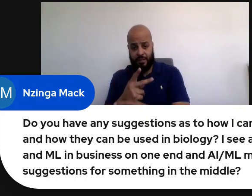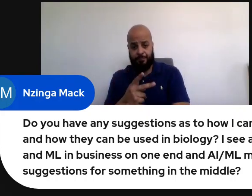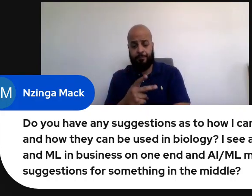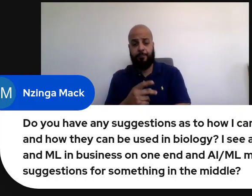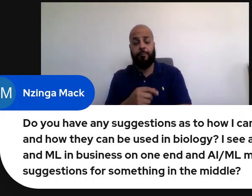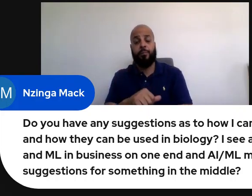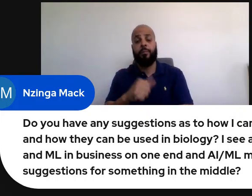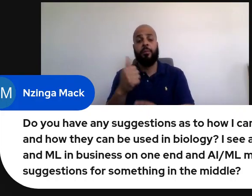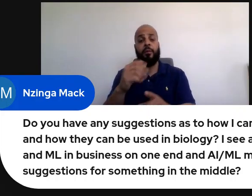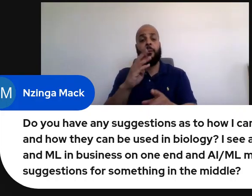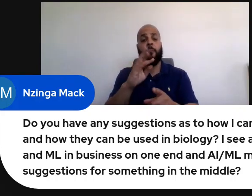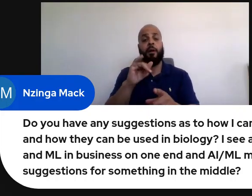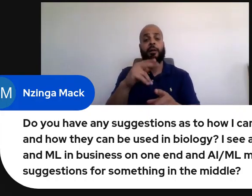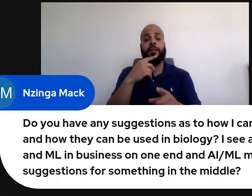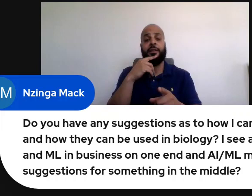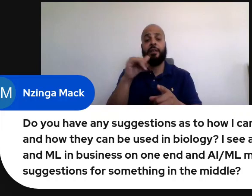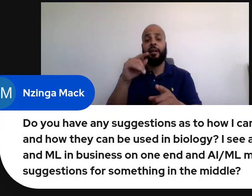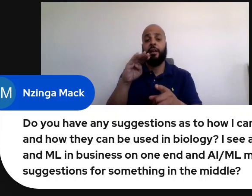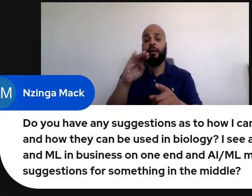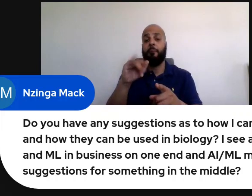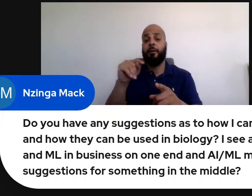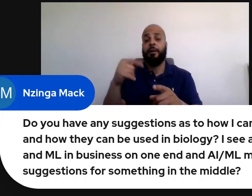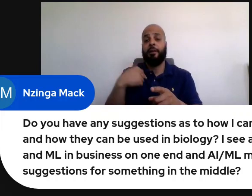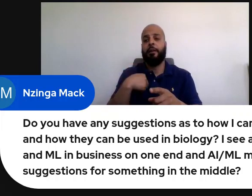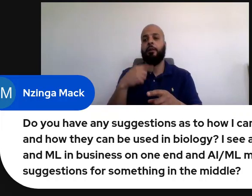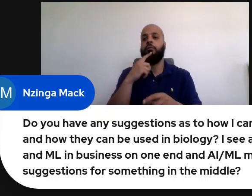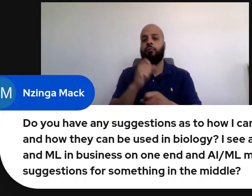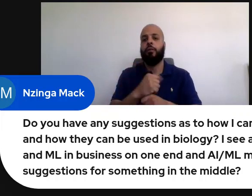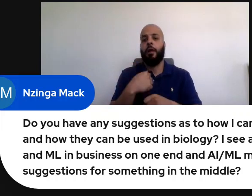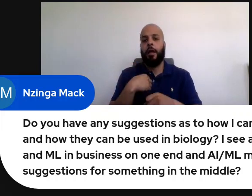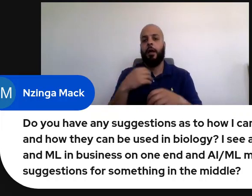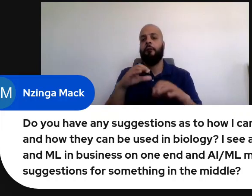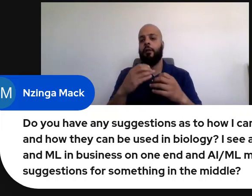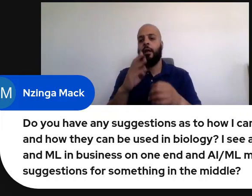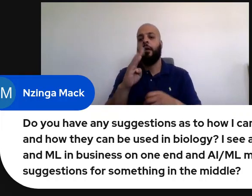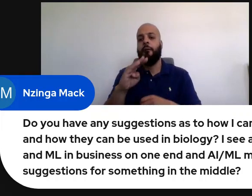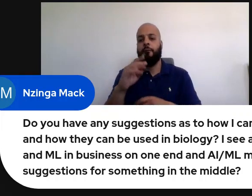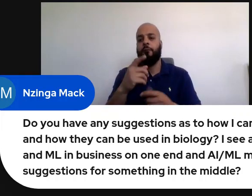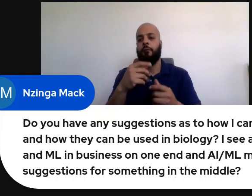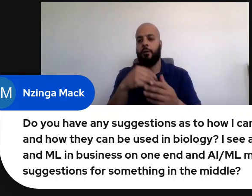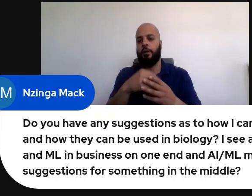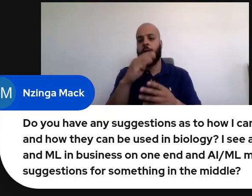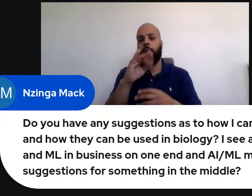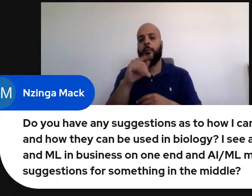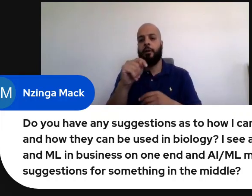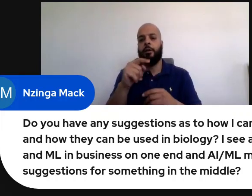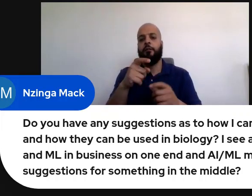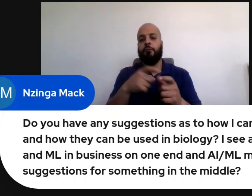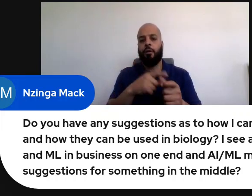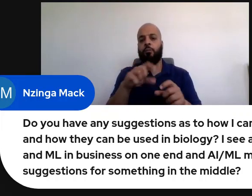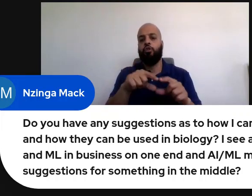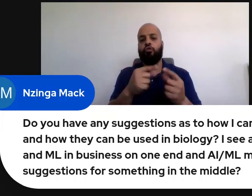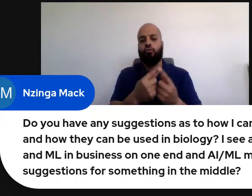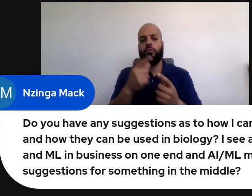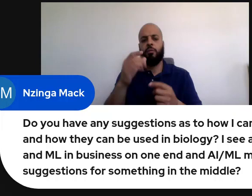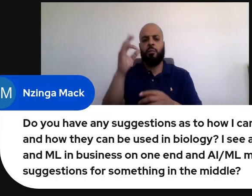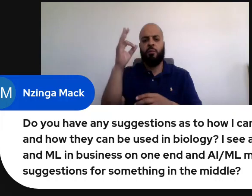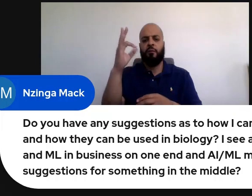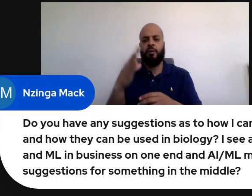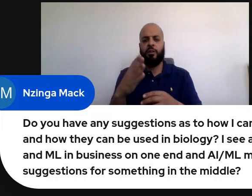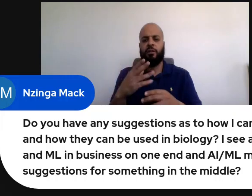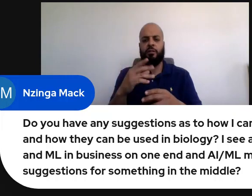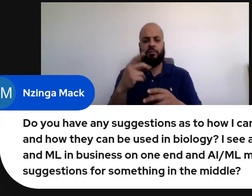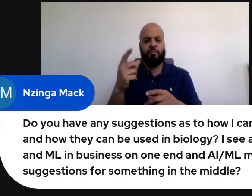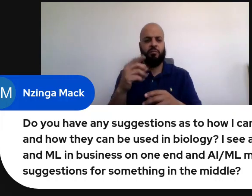saying, MIT, there is actually a course from MIT by David Sontag's group, professor. I think he's a professor at